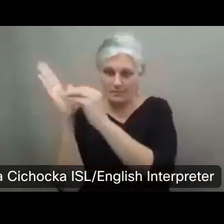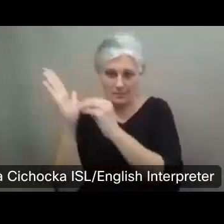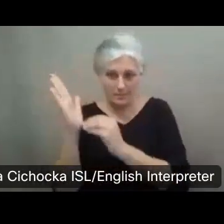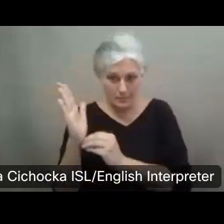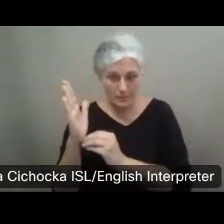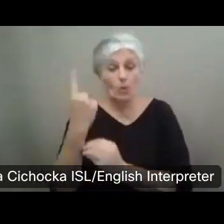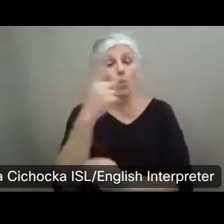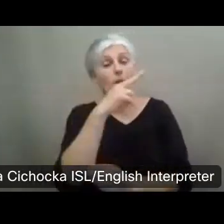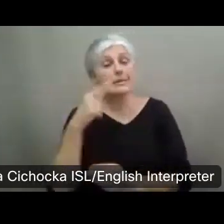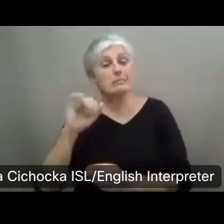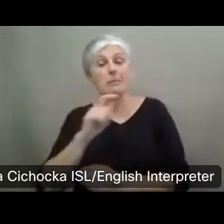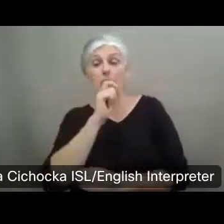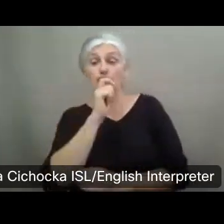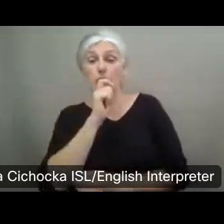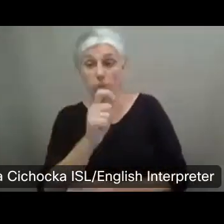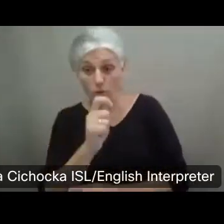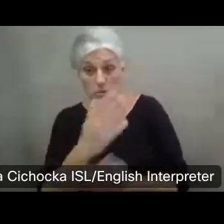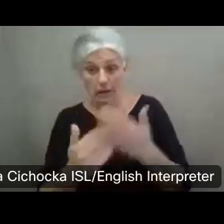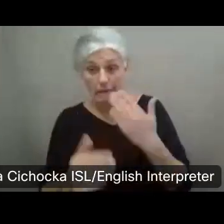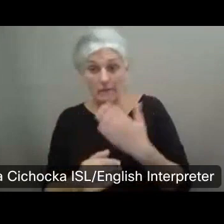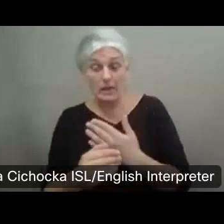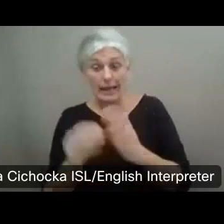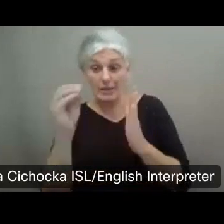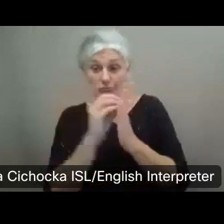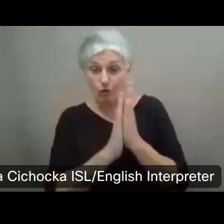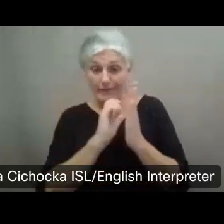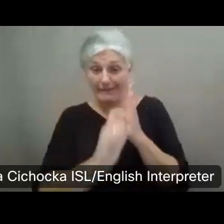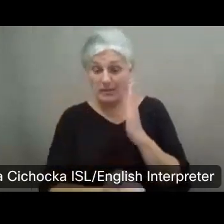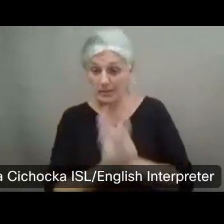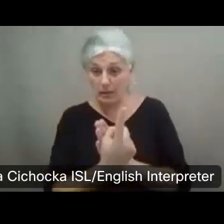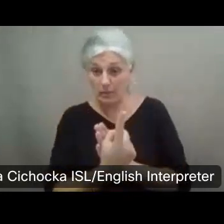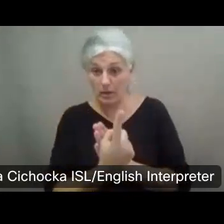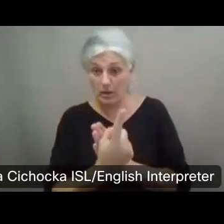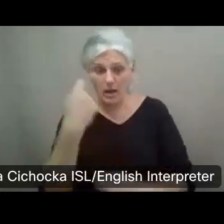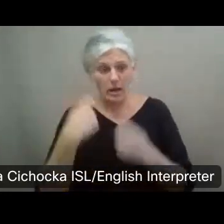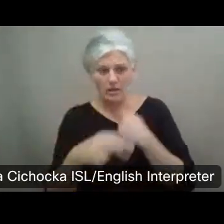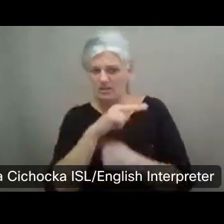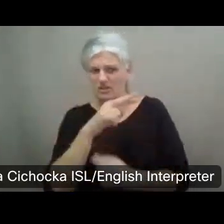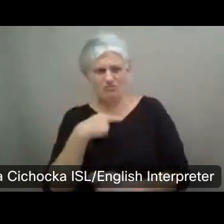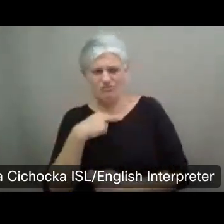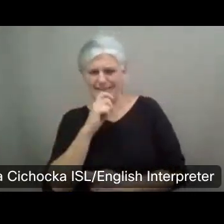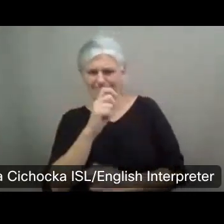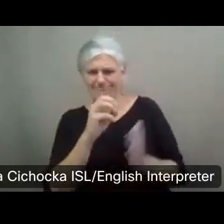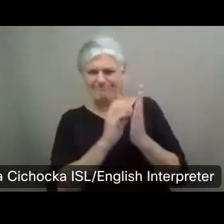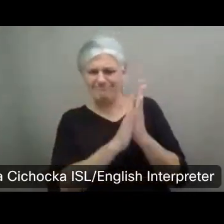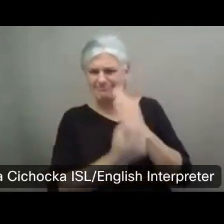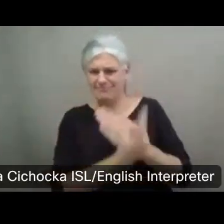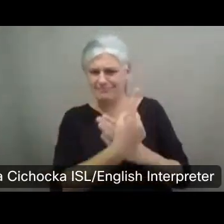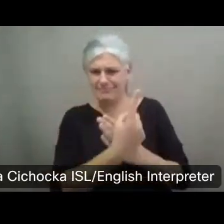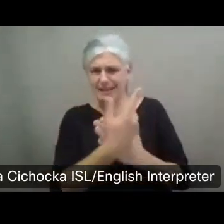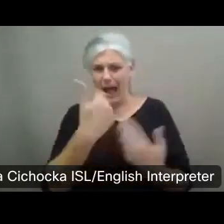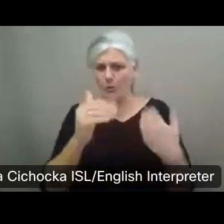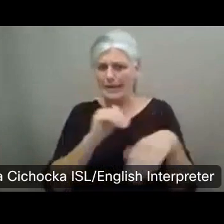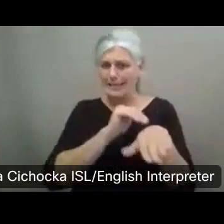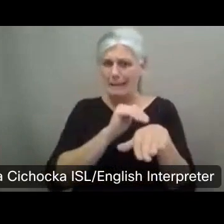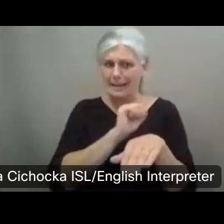where you might report something as a notifiable incident, and then if it isn't one, how would that impact on the families